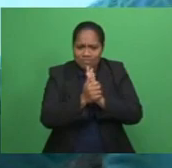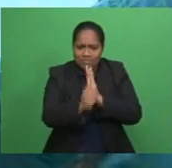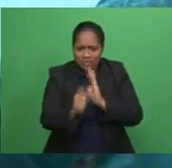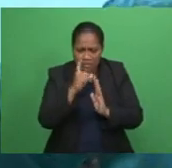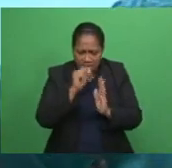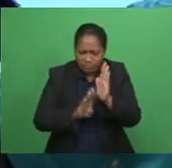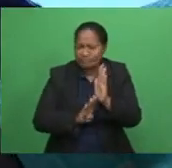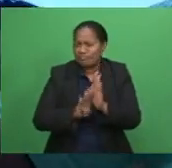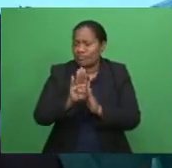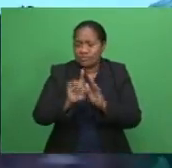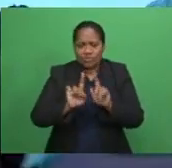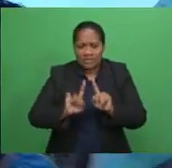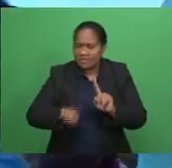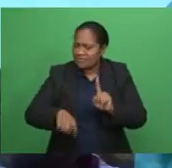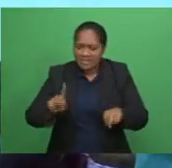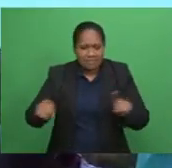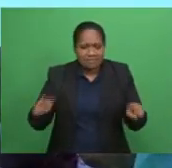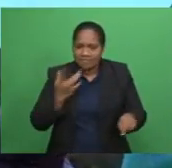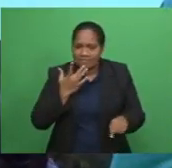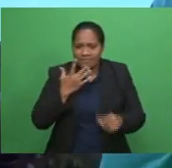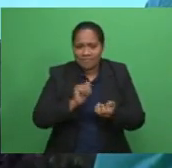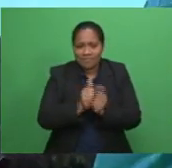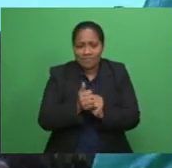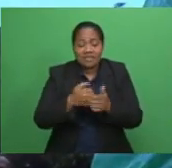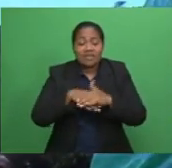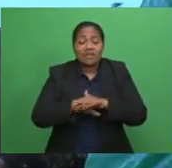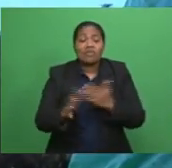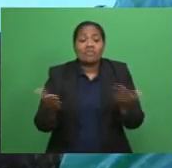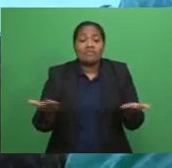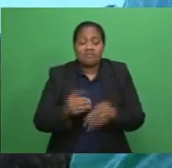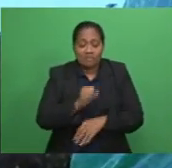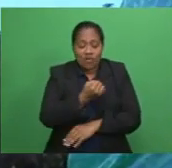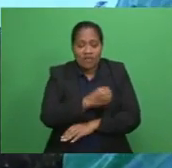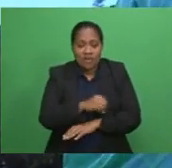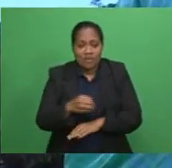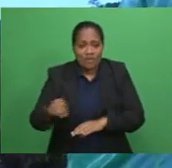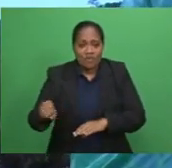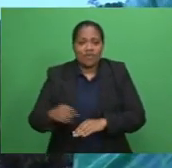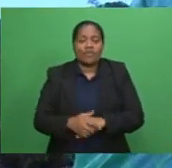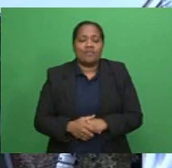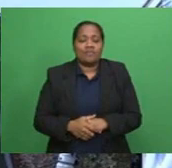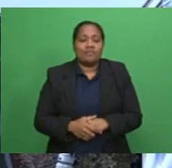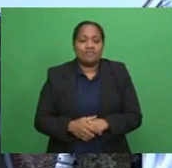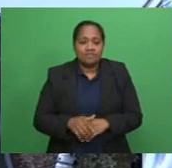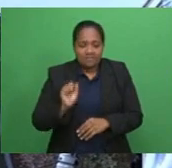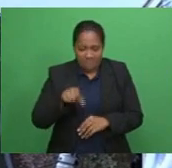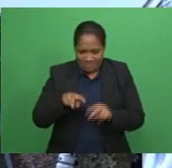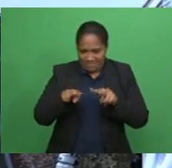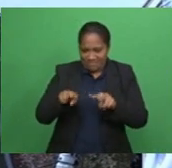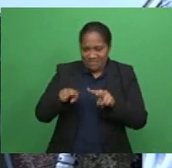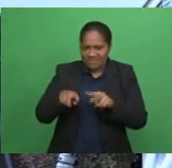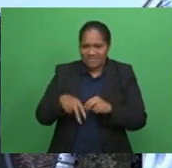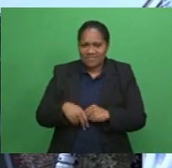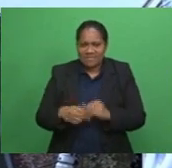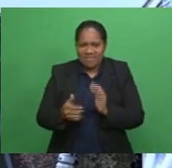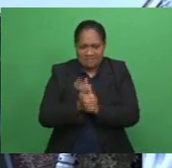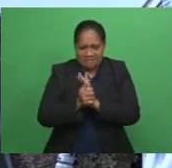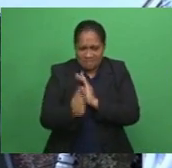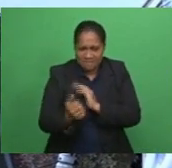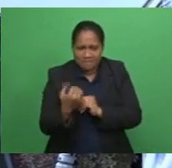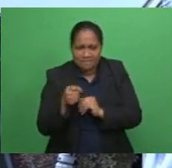all types of sports in Ovalau. We are cultivating Ovalau's homegrown athletic talent by equipping